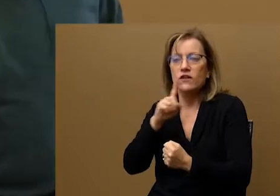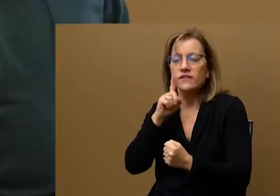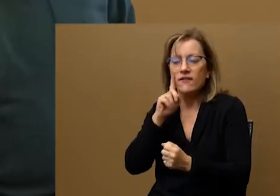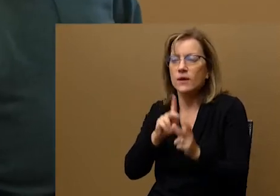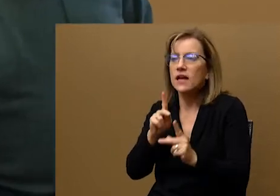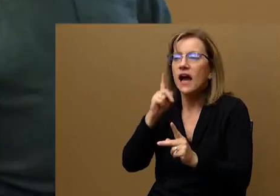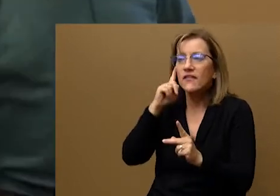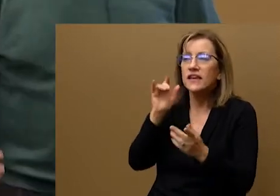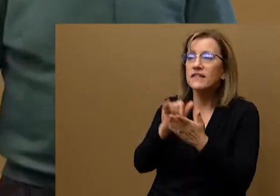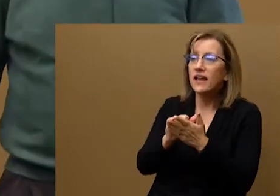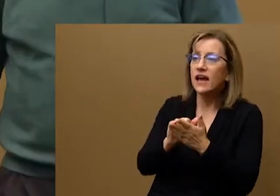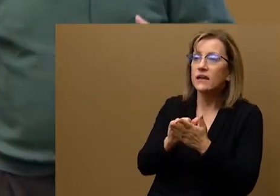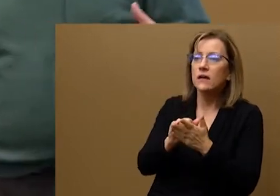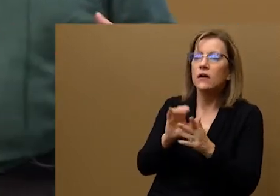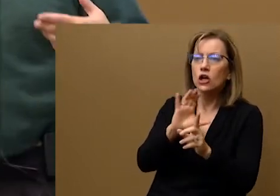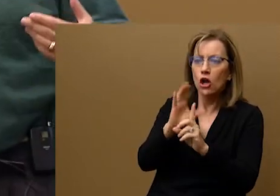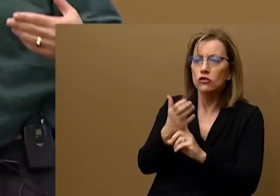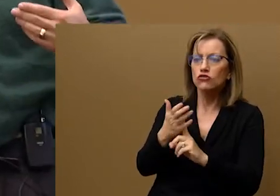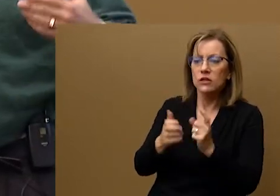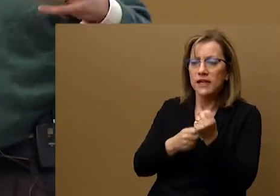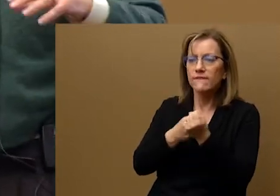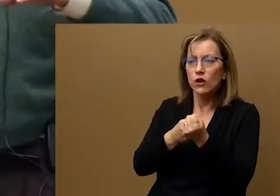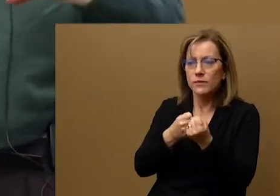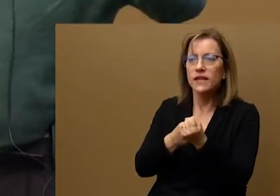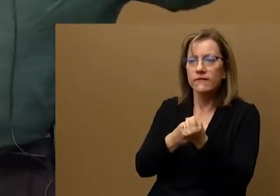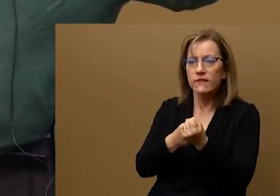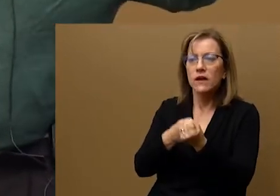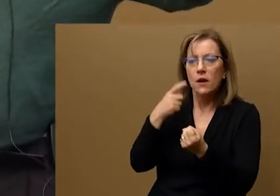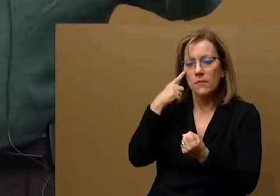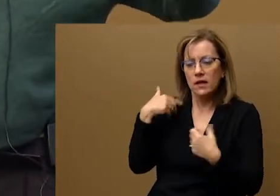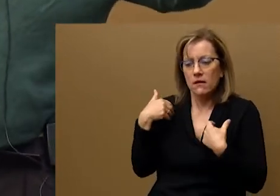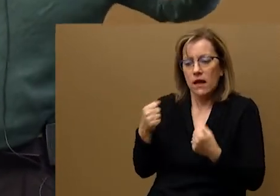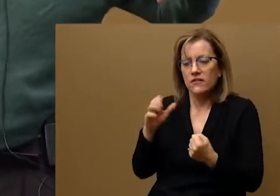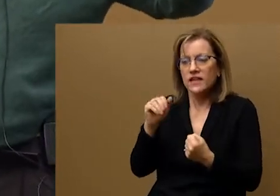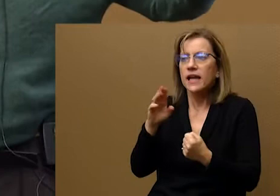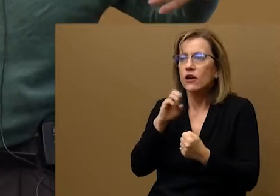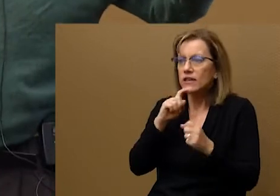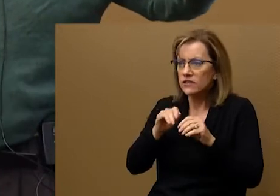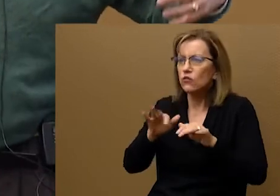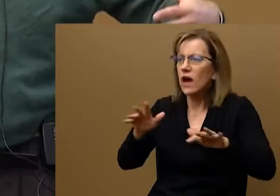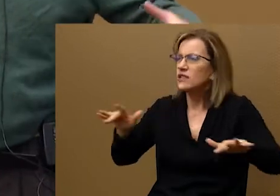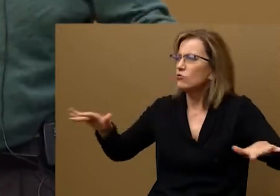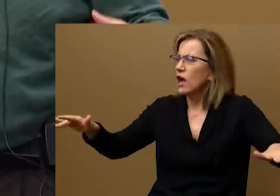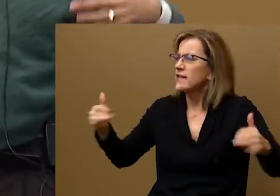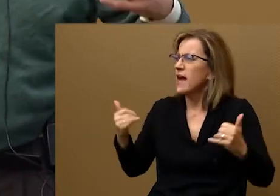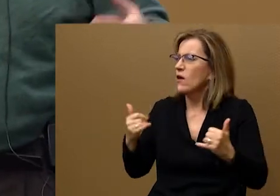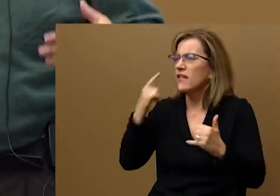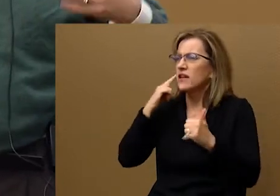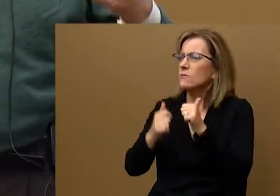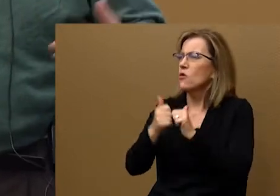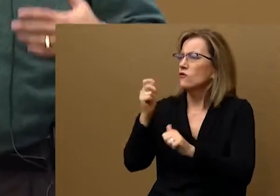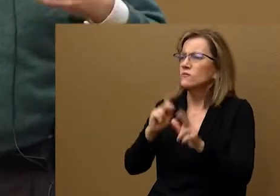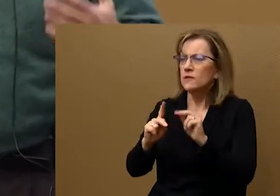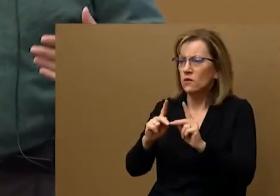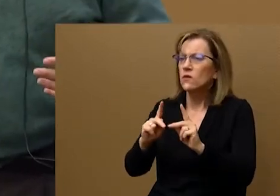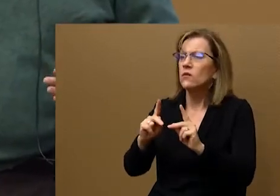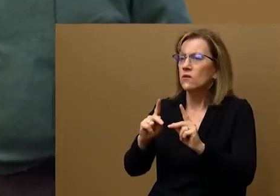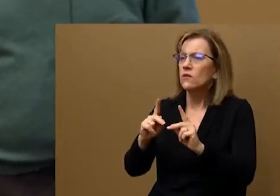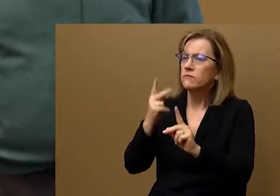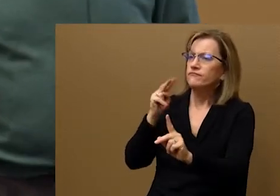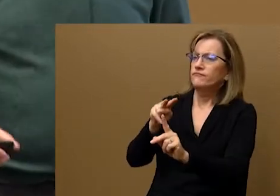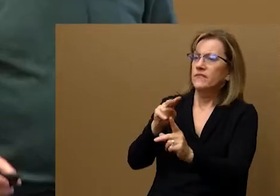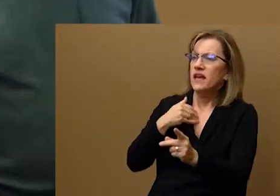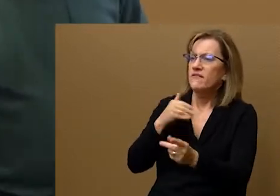think that notion of culturally affirmative mental health care is pretty widespread, at least in mental health programs right now. Most people, I think, use